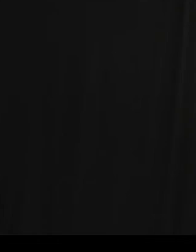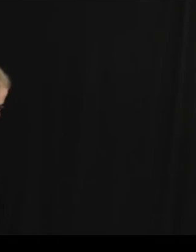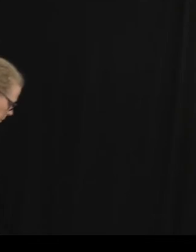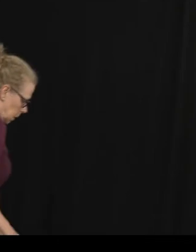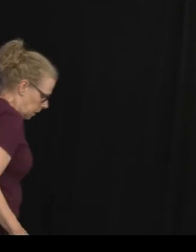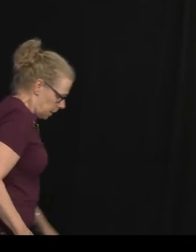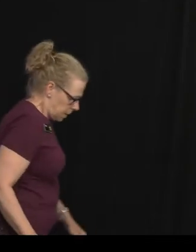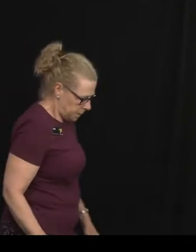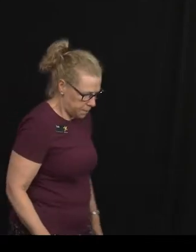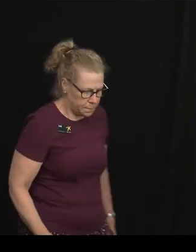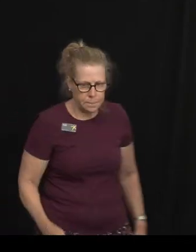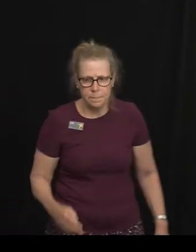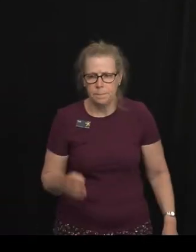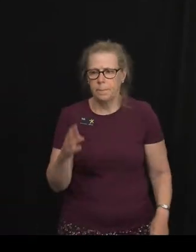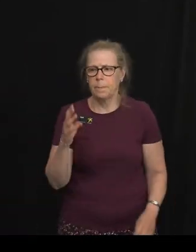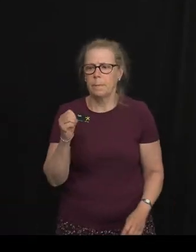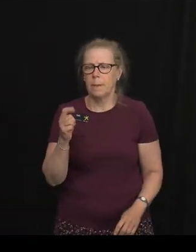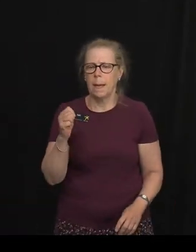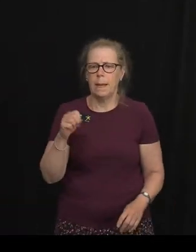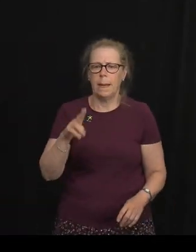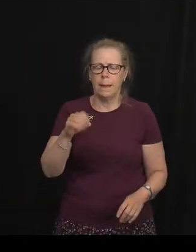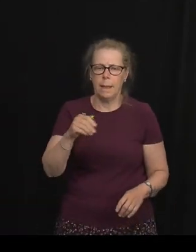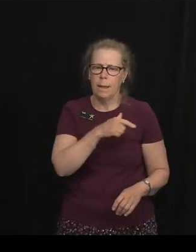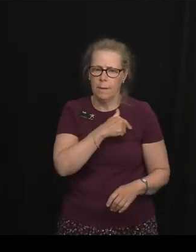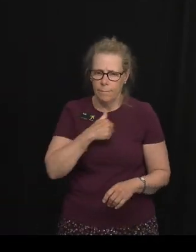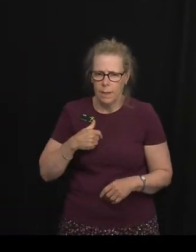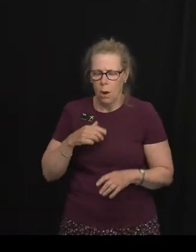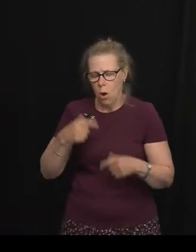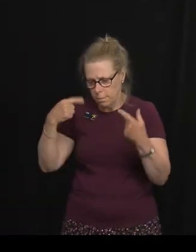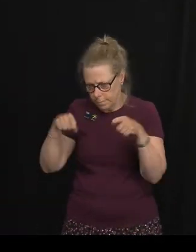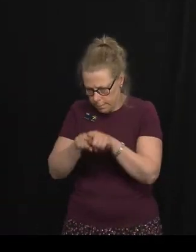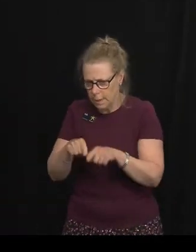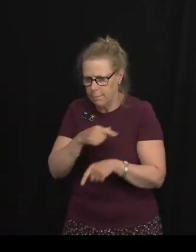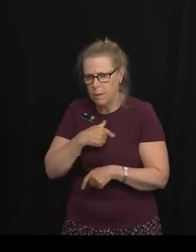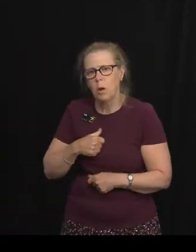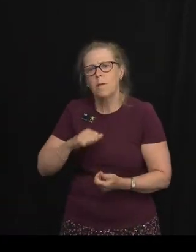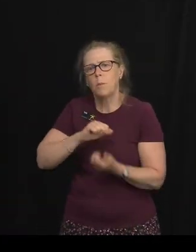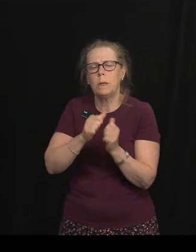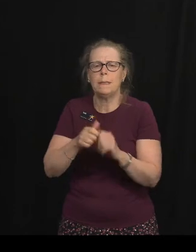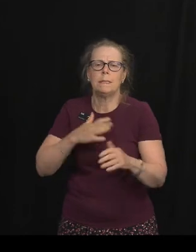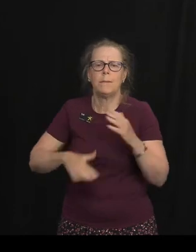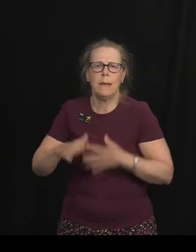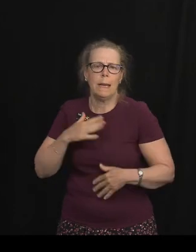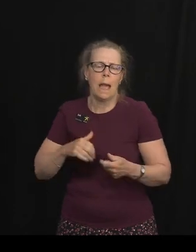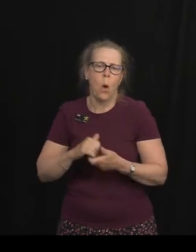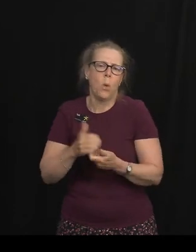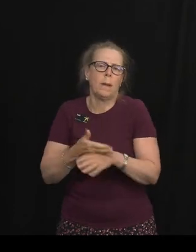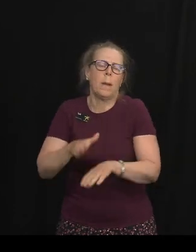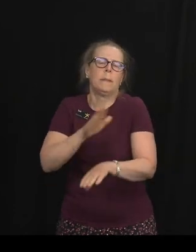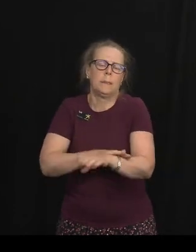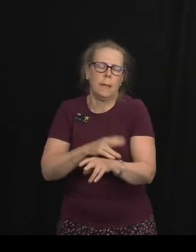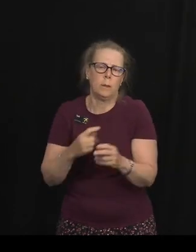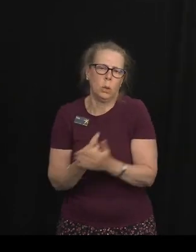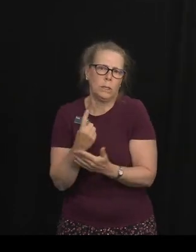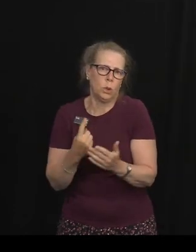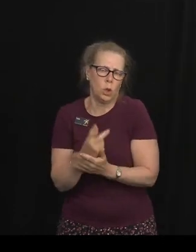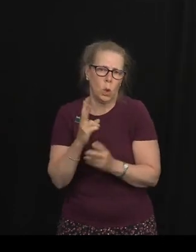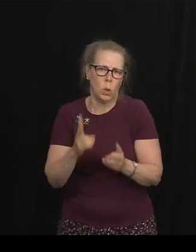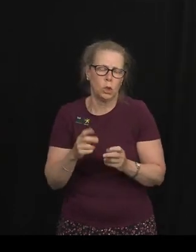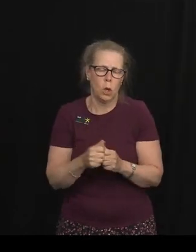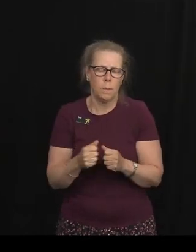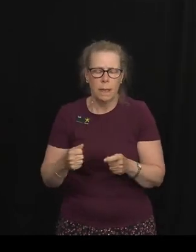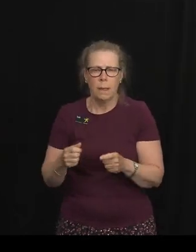has to be a political will as well as capacity, but we asked you here to talk about capacity